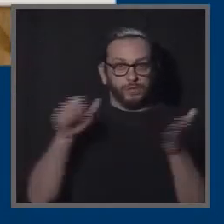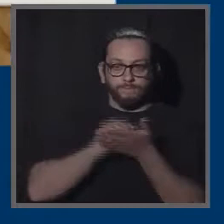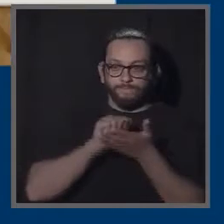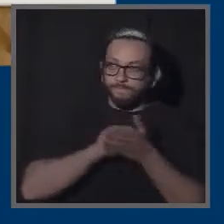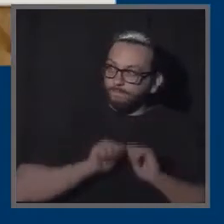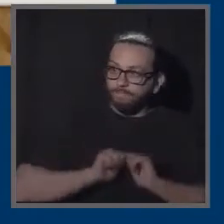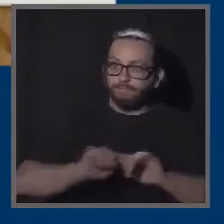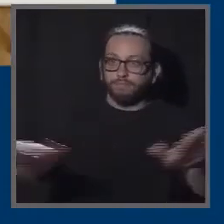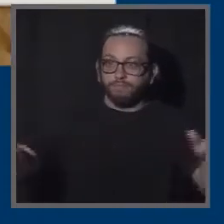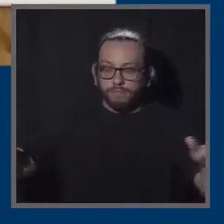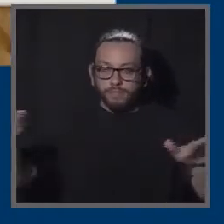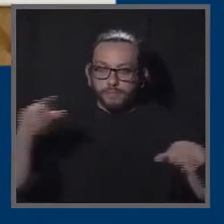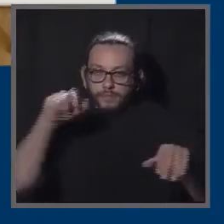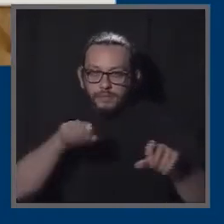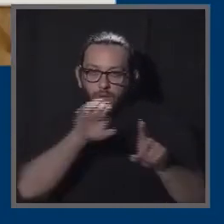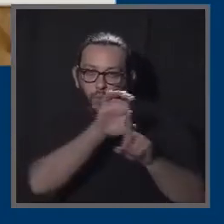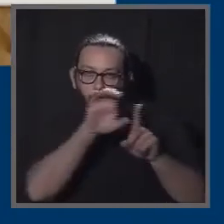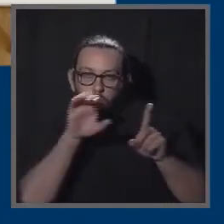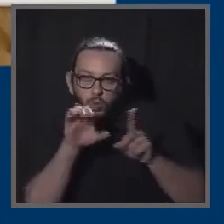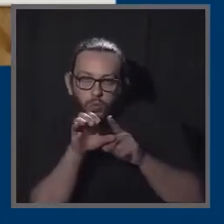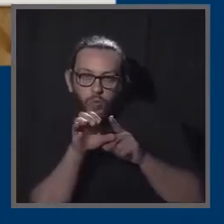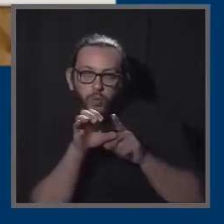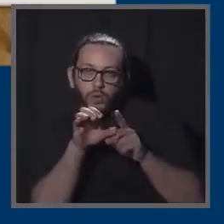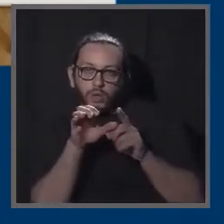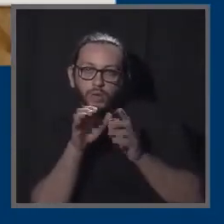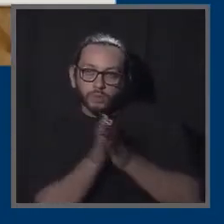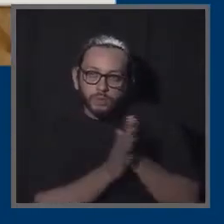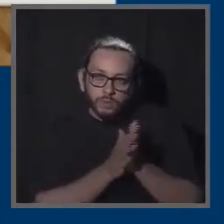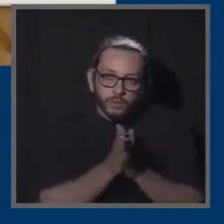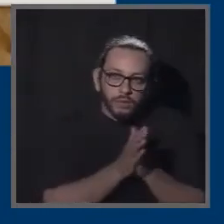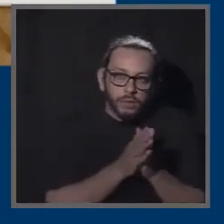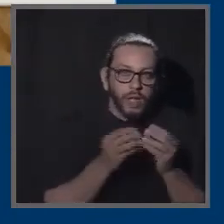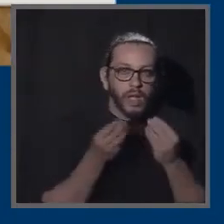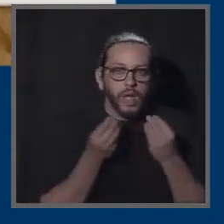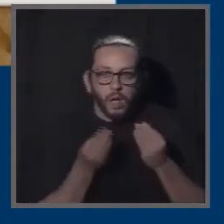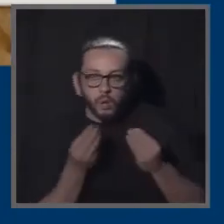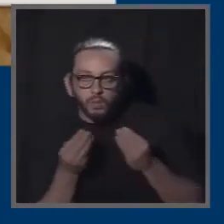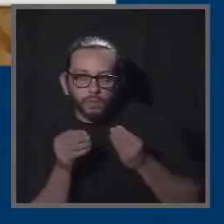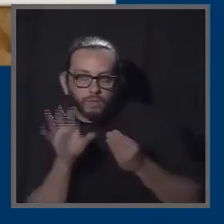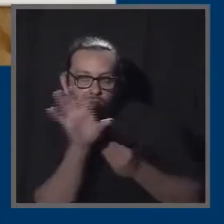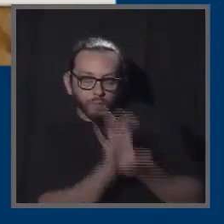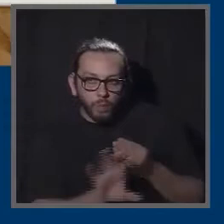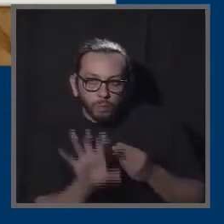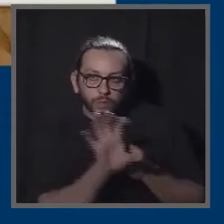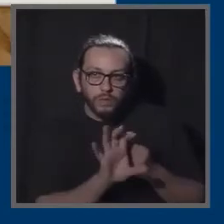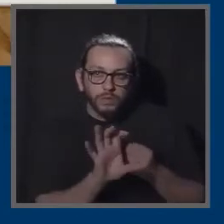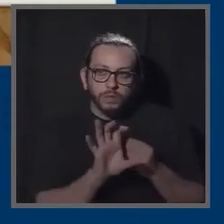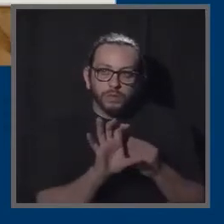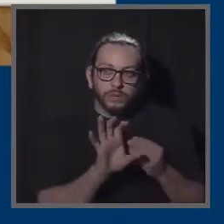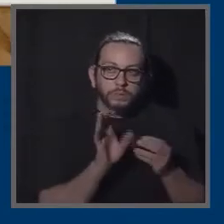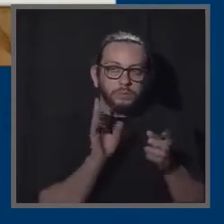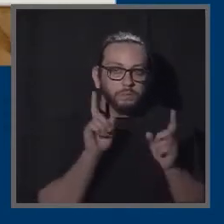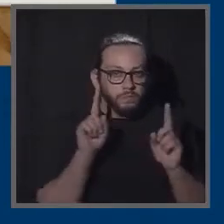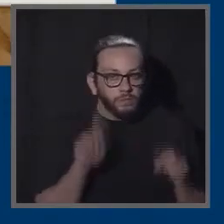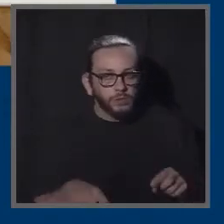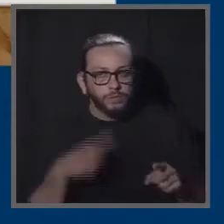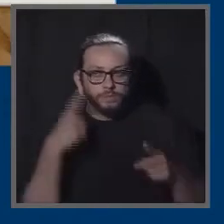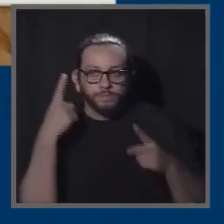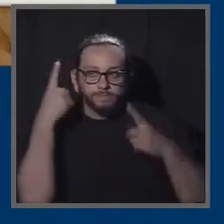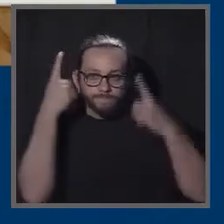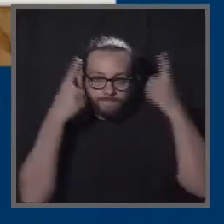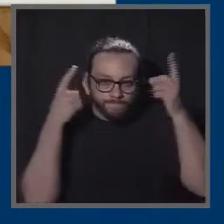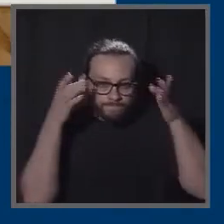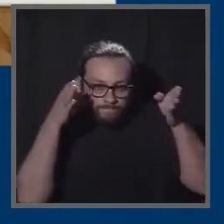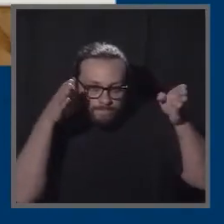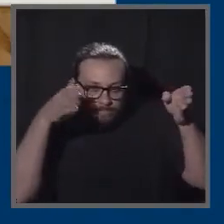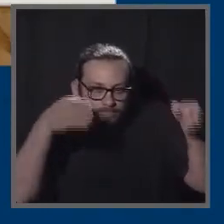cultural opportunity, cultural agency, we need to think more broadly than just accessing publicly